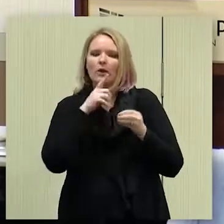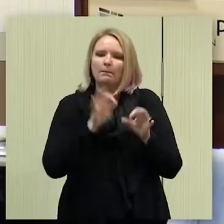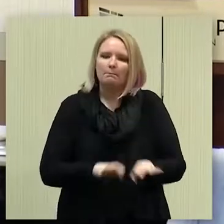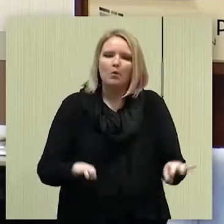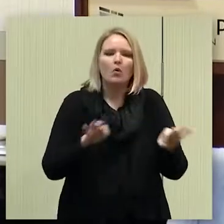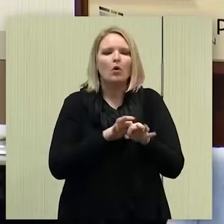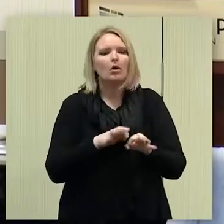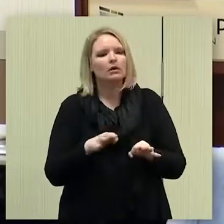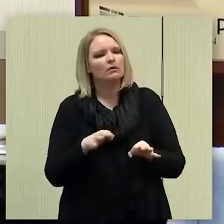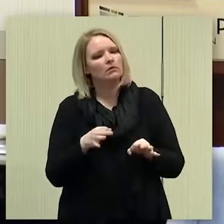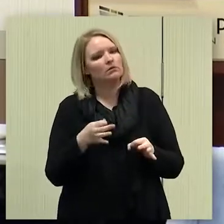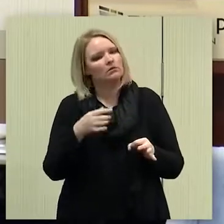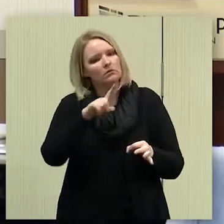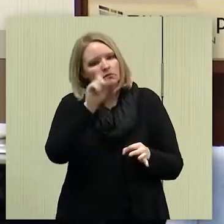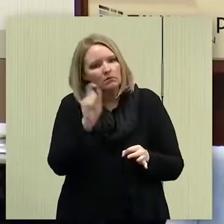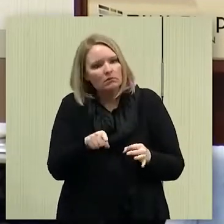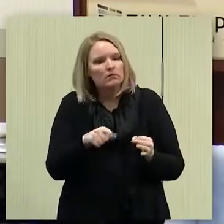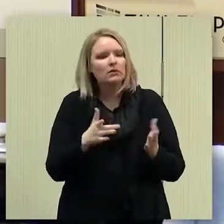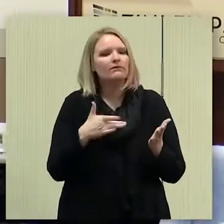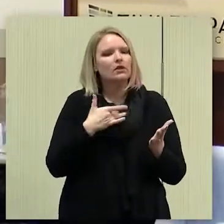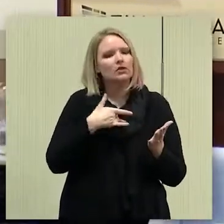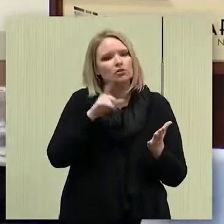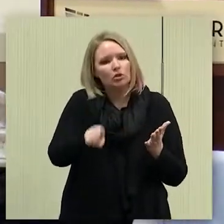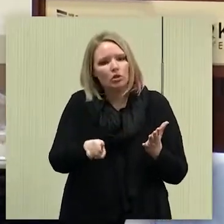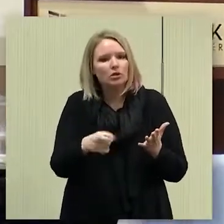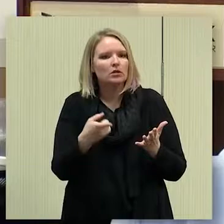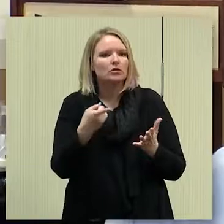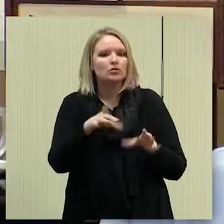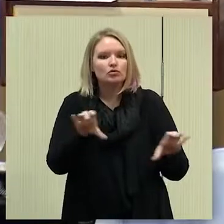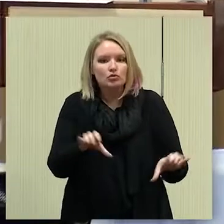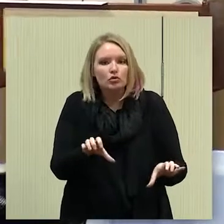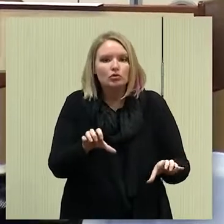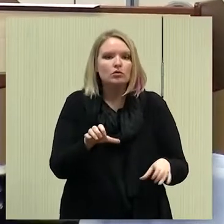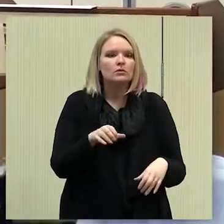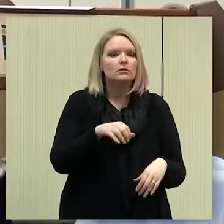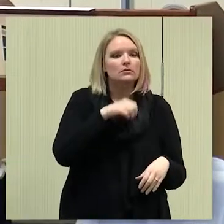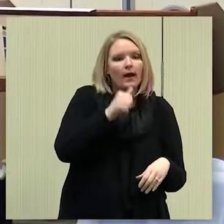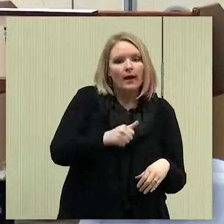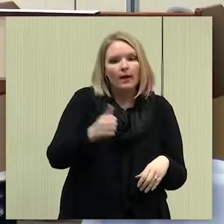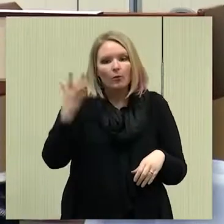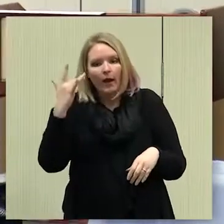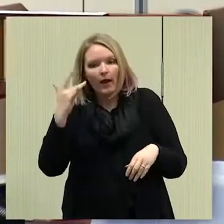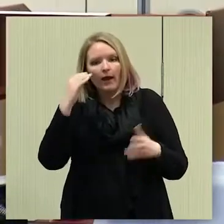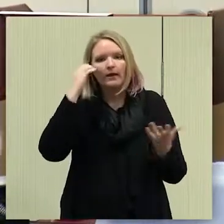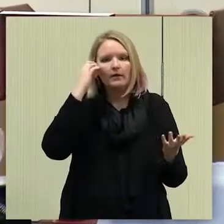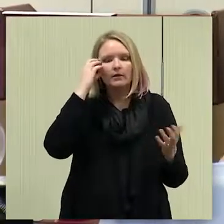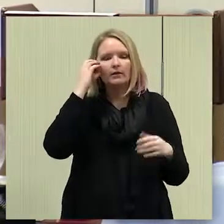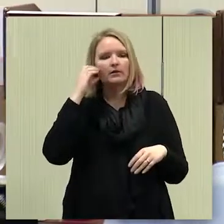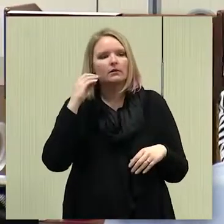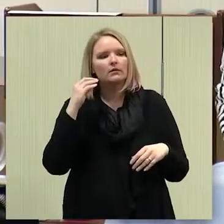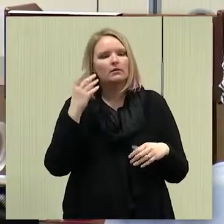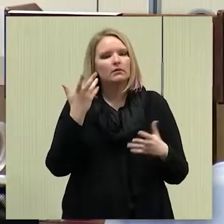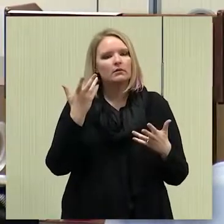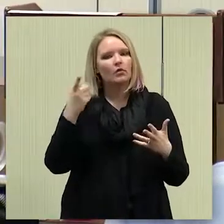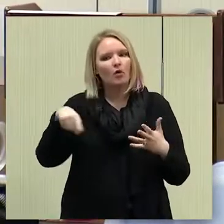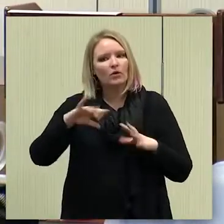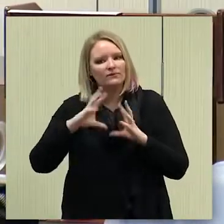important? Do you do it? Why do you do it or not do it? How about the hard to